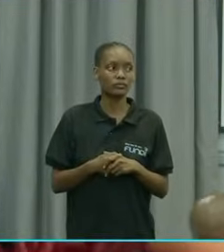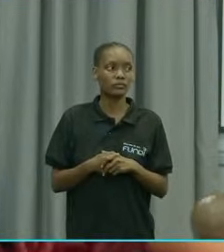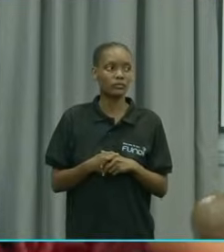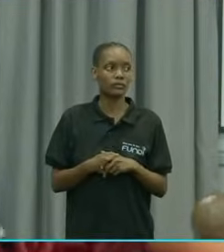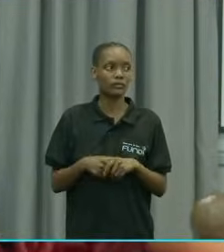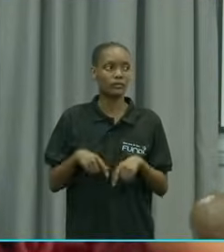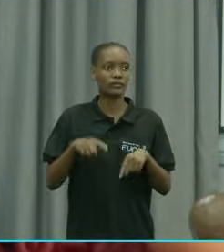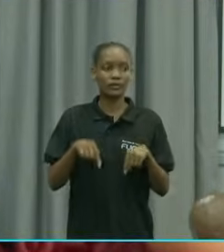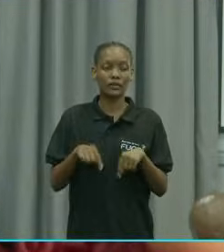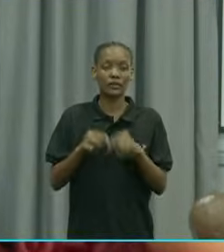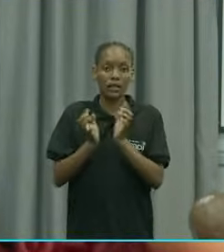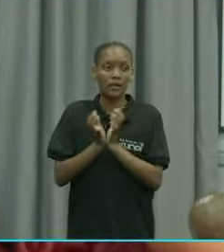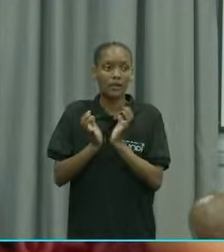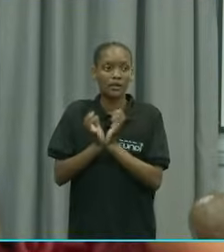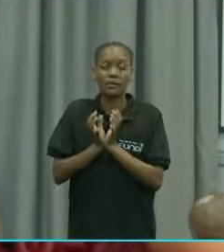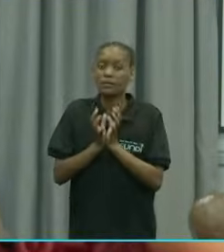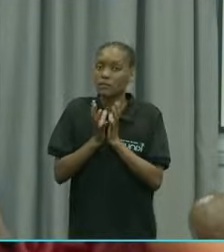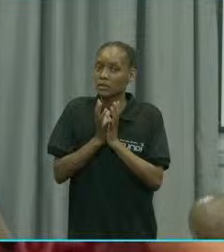meeting with